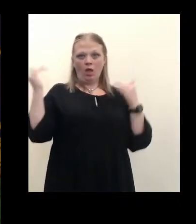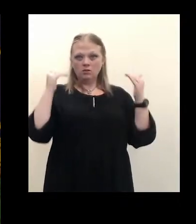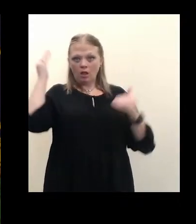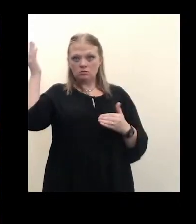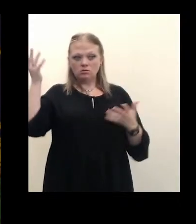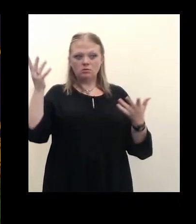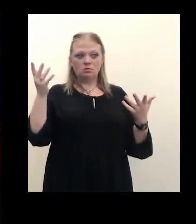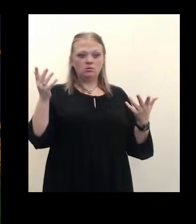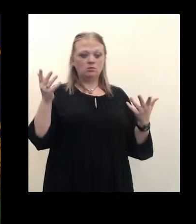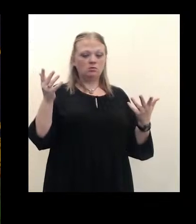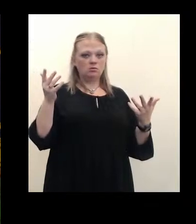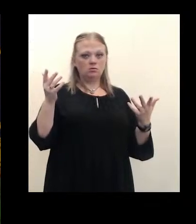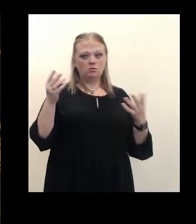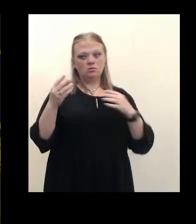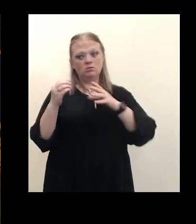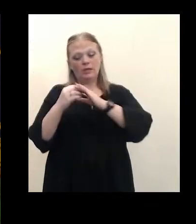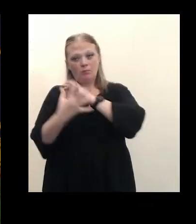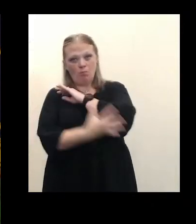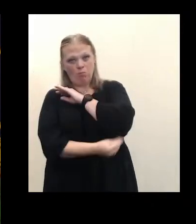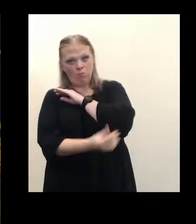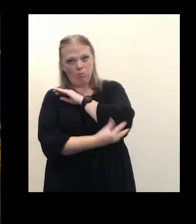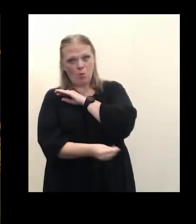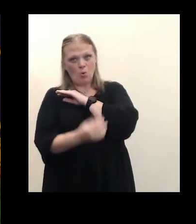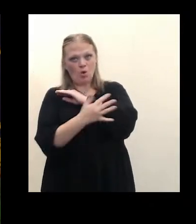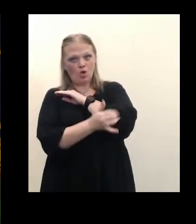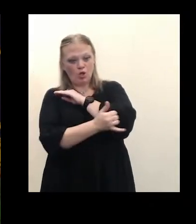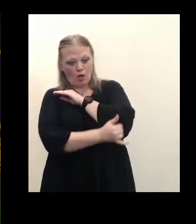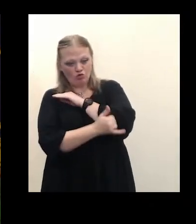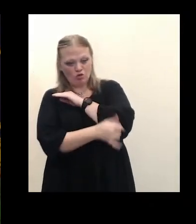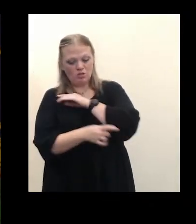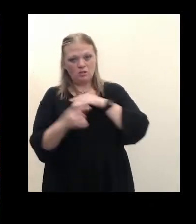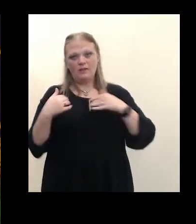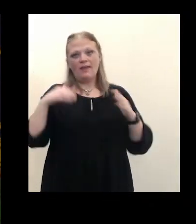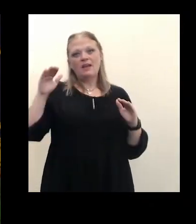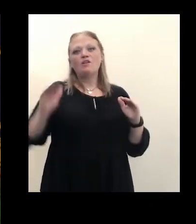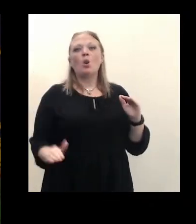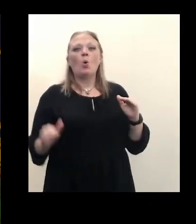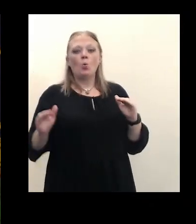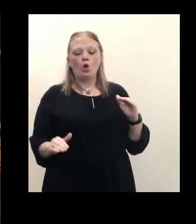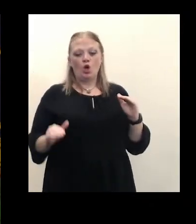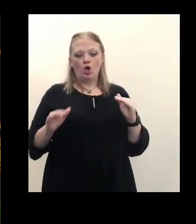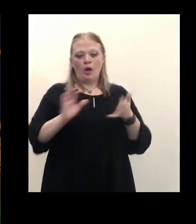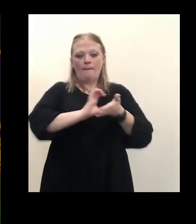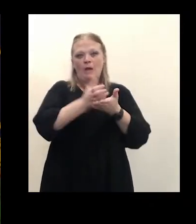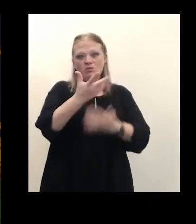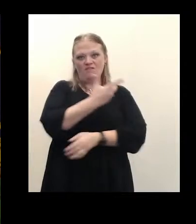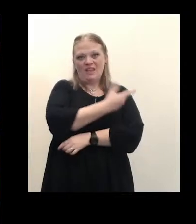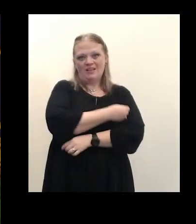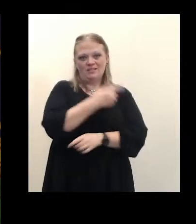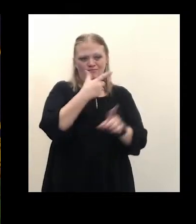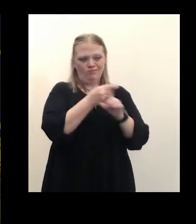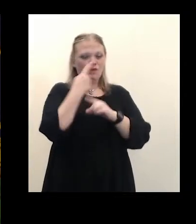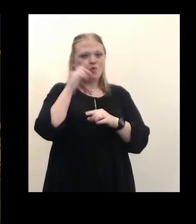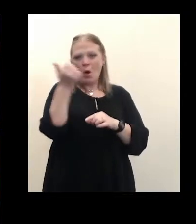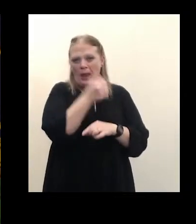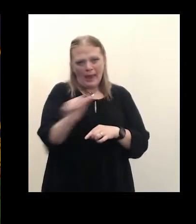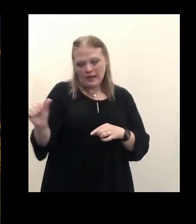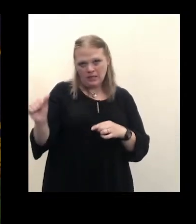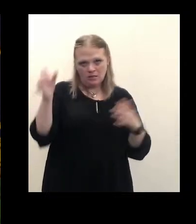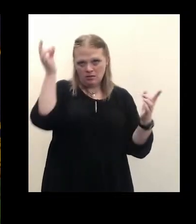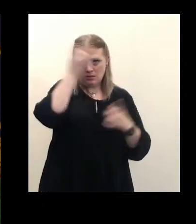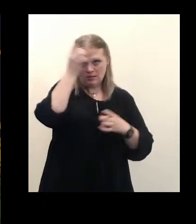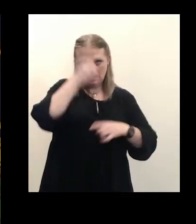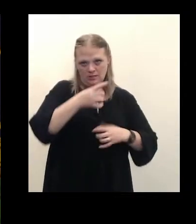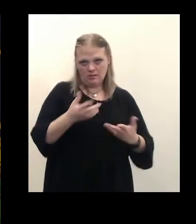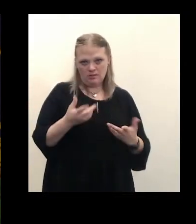in poorer countries outside the United States have much lower vaccination rates for every vaccine preventable disease, not